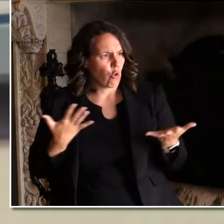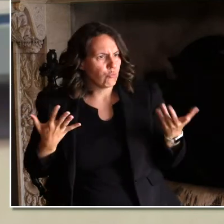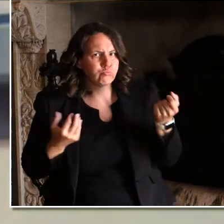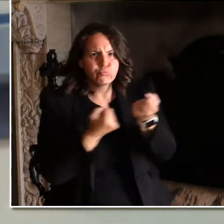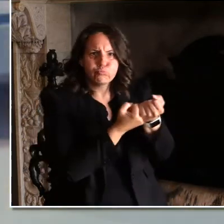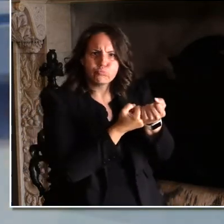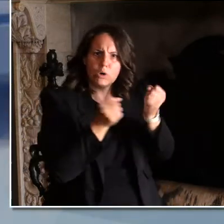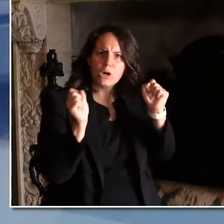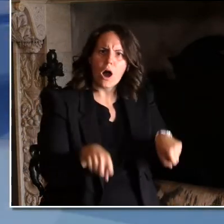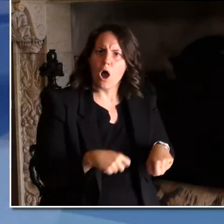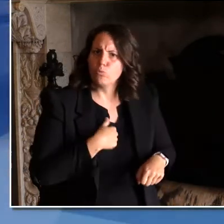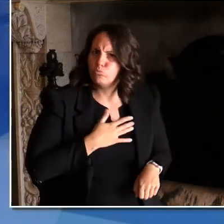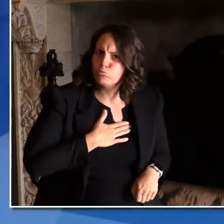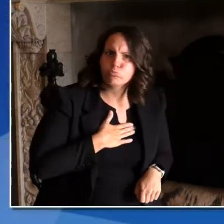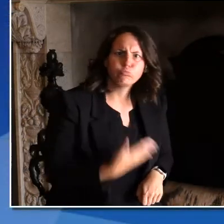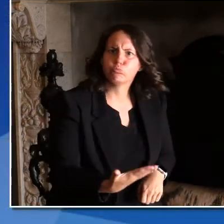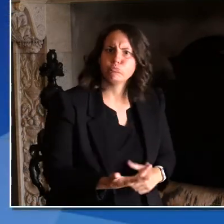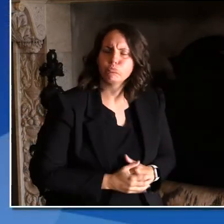And a follow-up, Maddie?